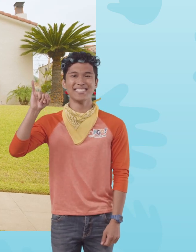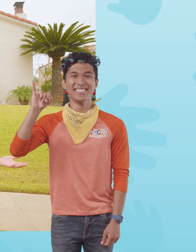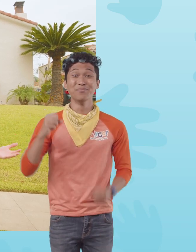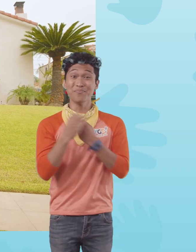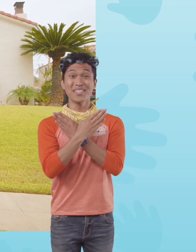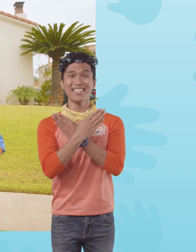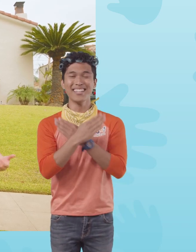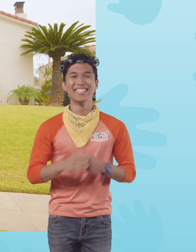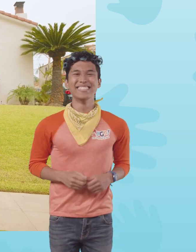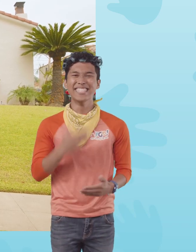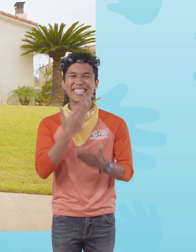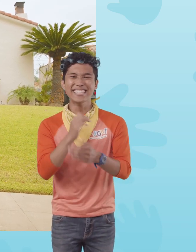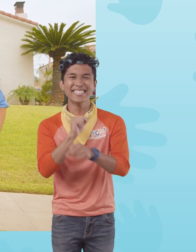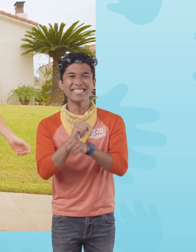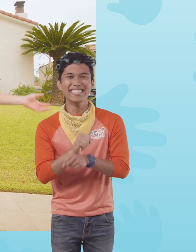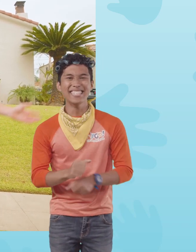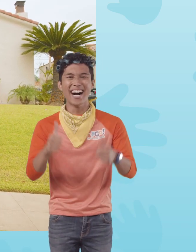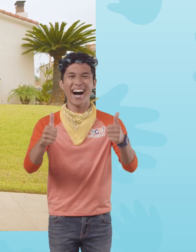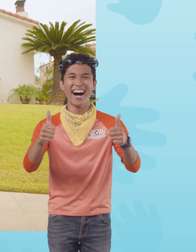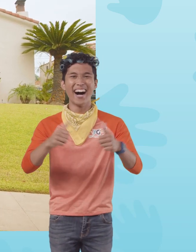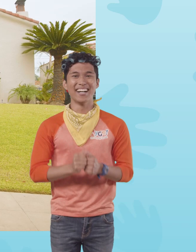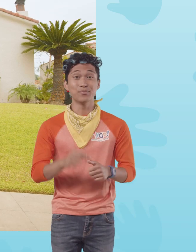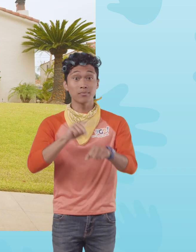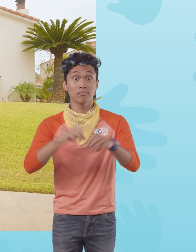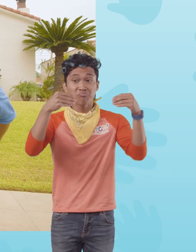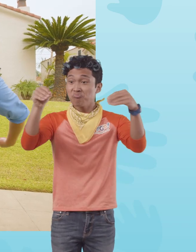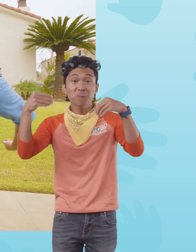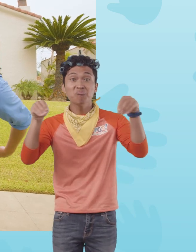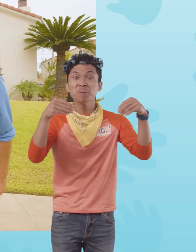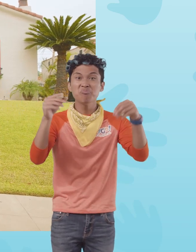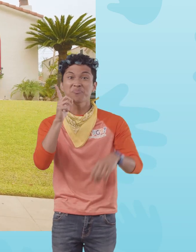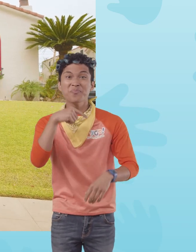B-L-I-P-P-I. Blippi, good job. All right. Time to sell